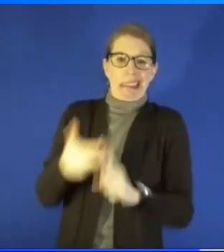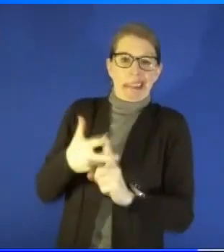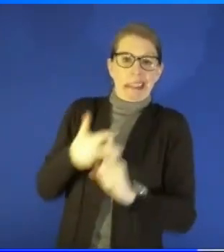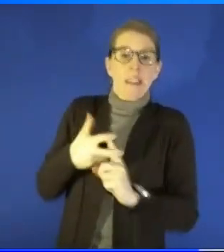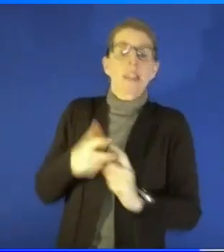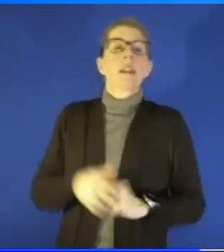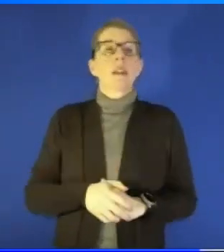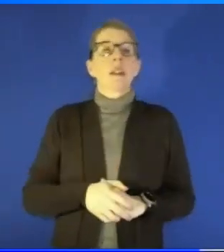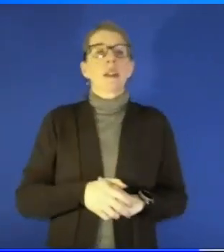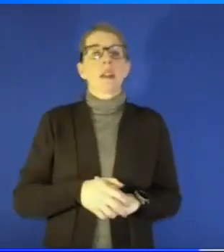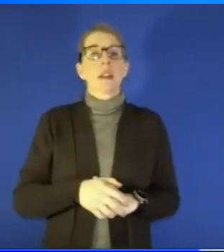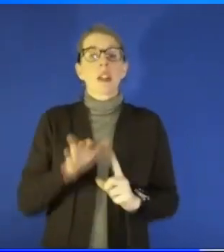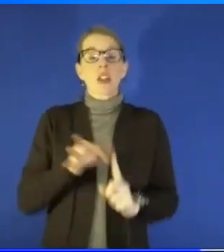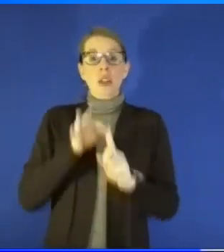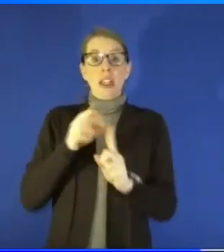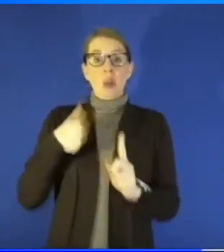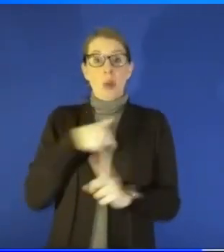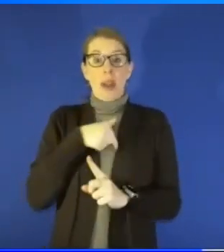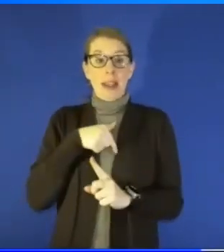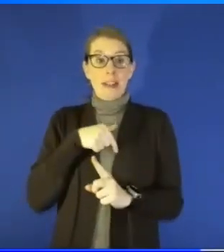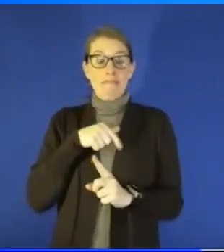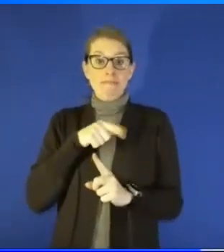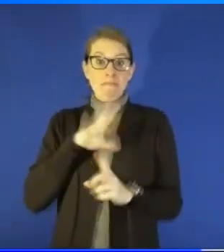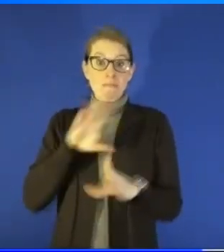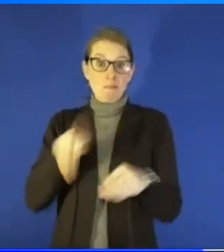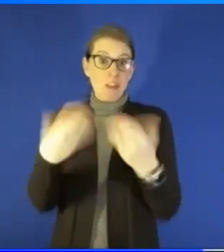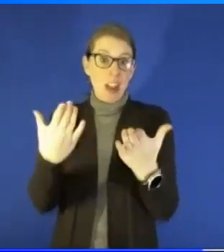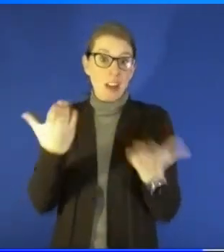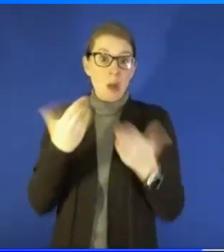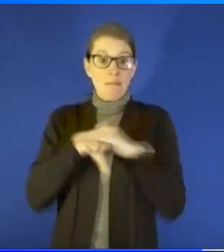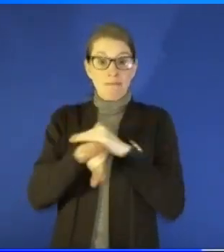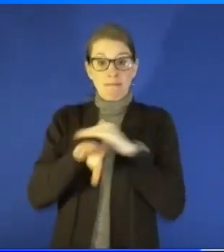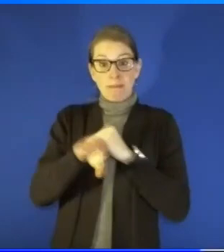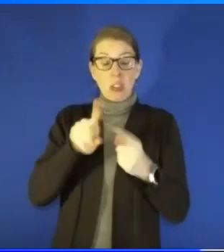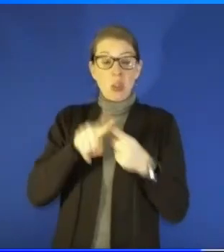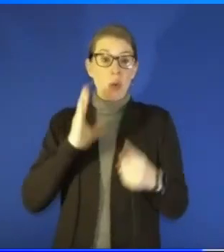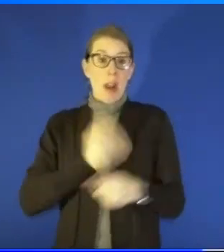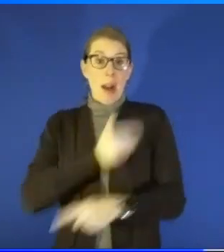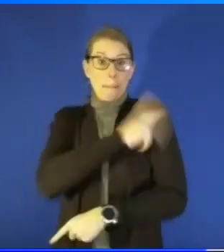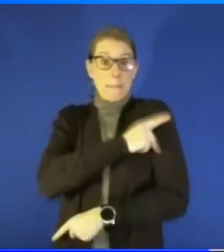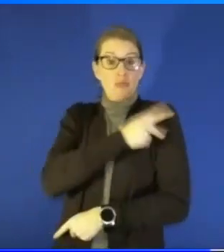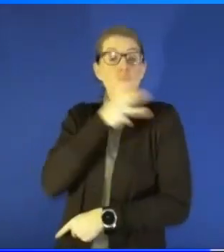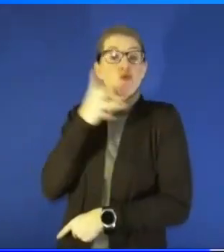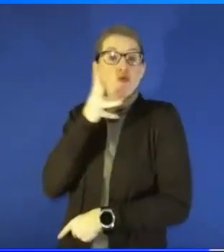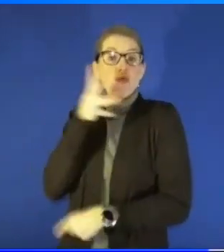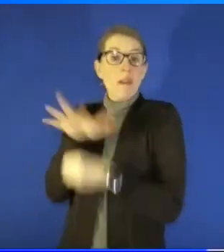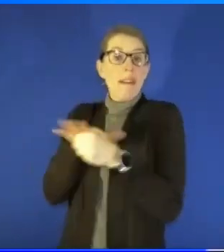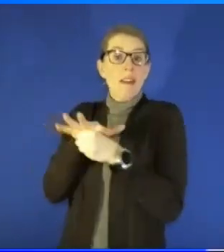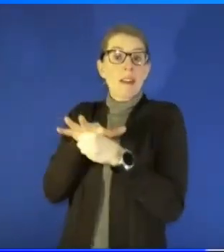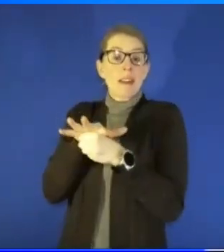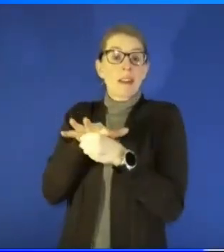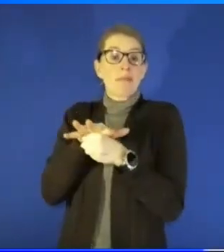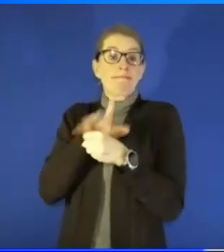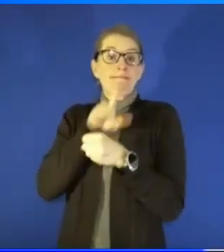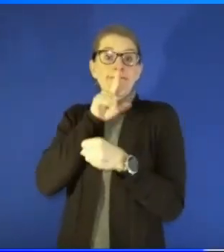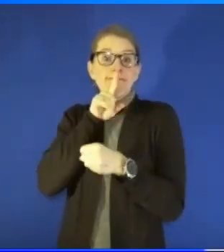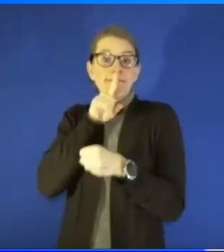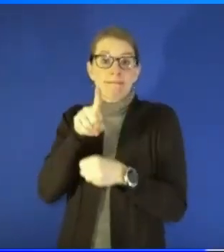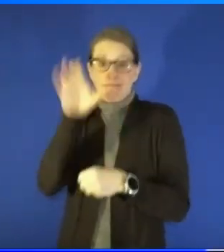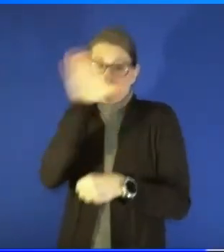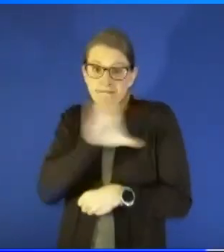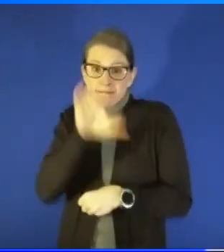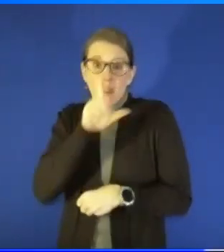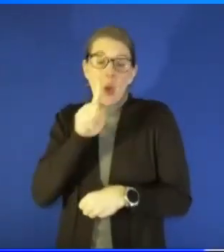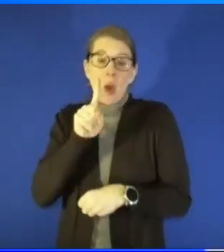here at KU is we have access to our patients in the rural areas, and we're really looking for that participation so